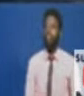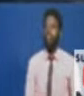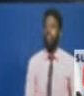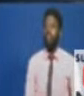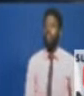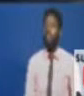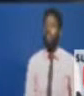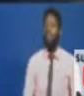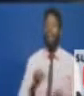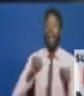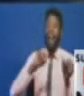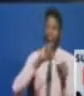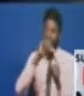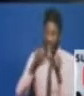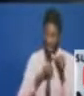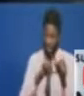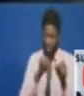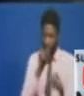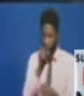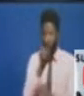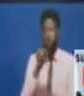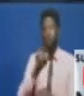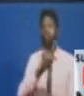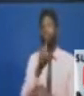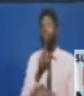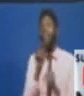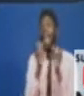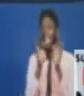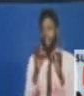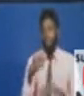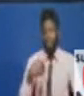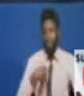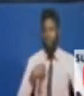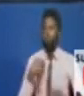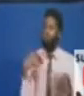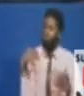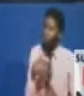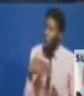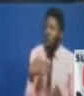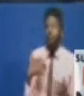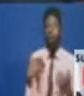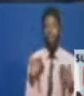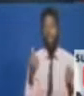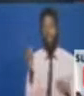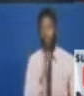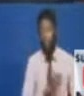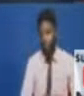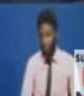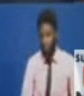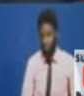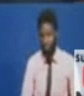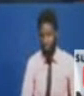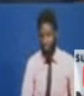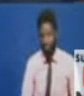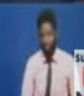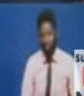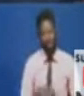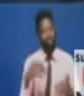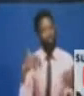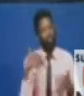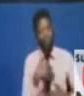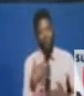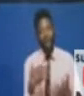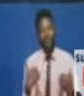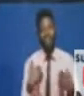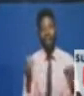With regard to the question whether I've recovered from the shock, there was no shock, because